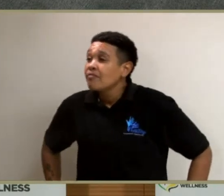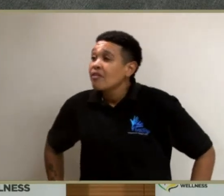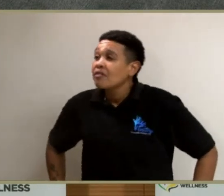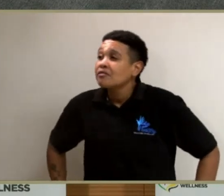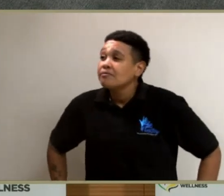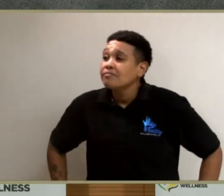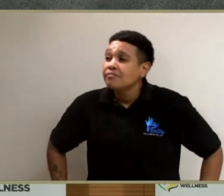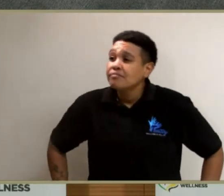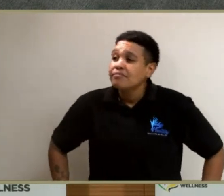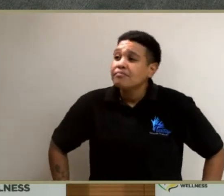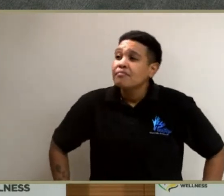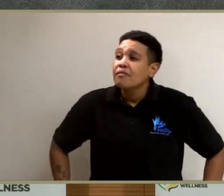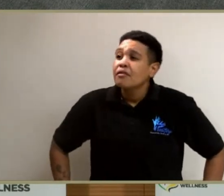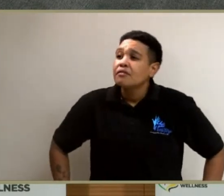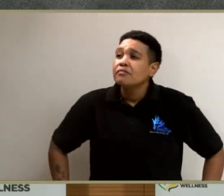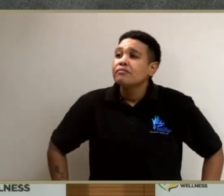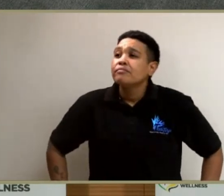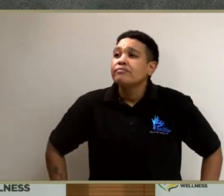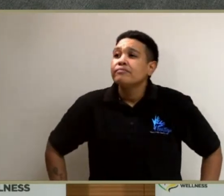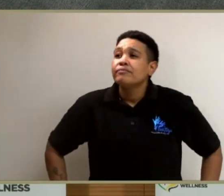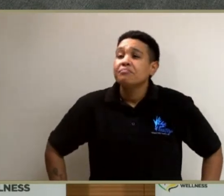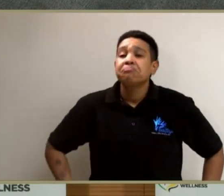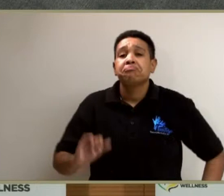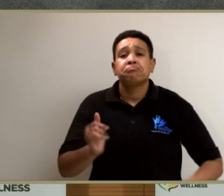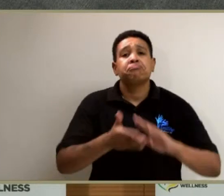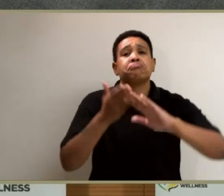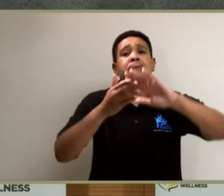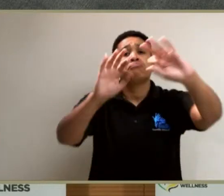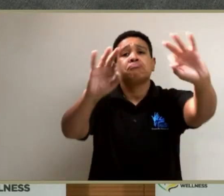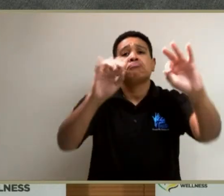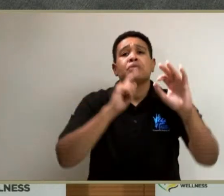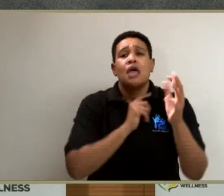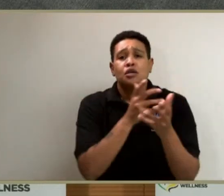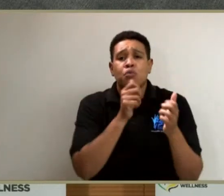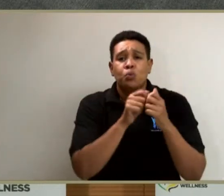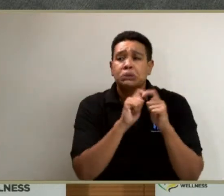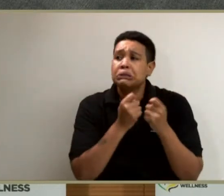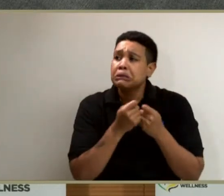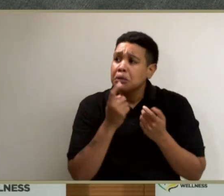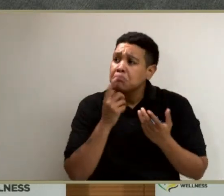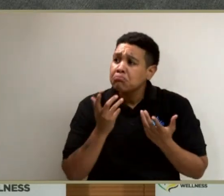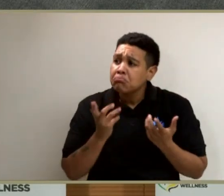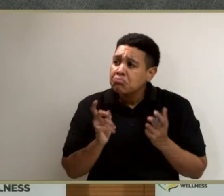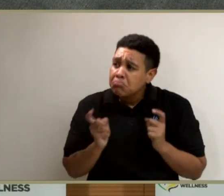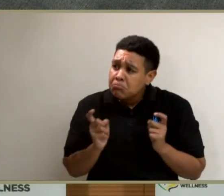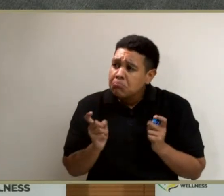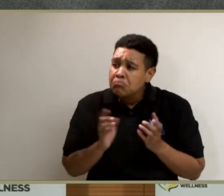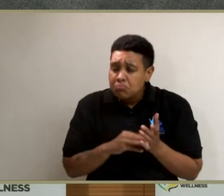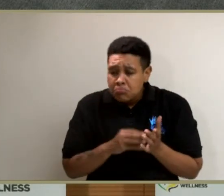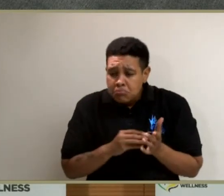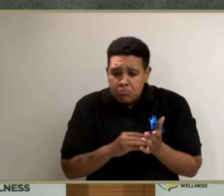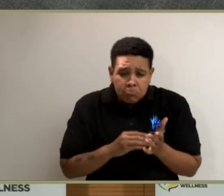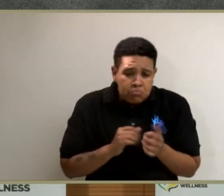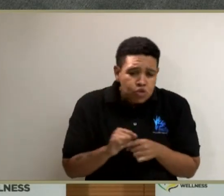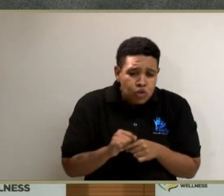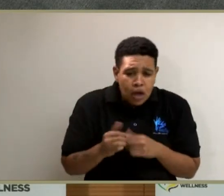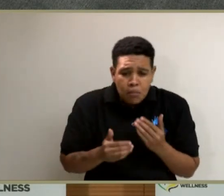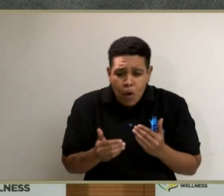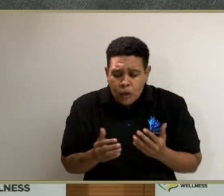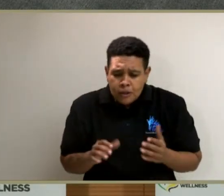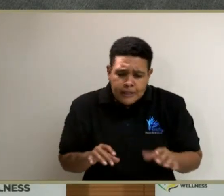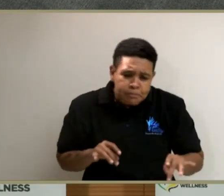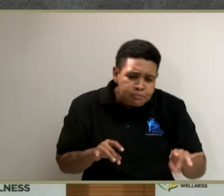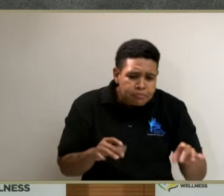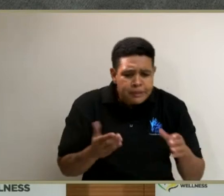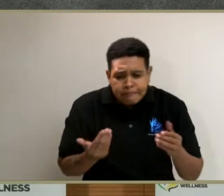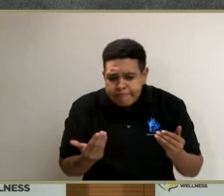to the team, and they are really applying themselves to the training process today, looked at the